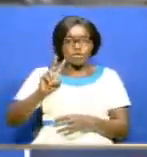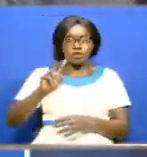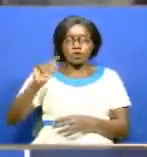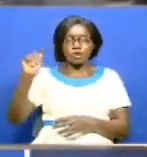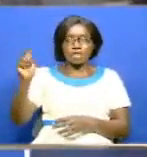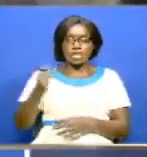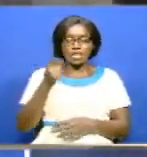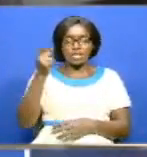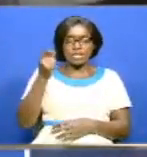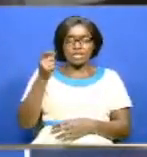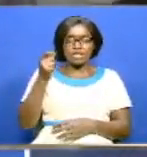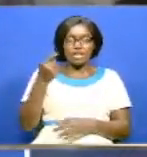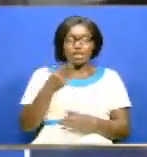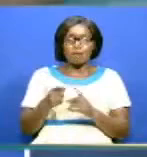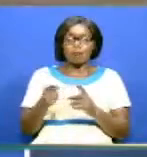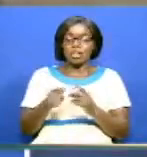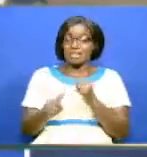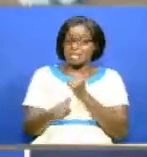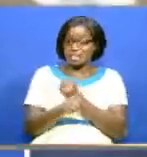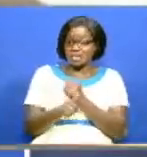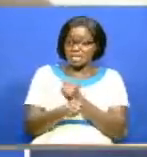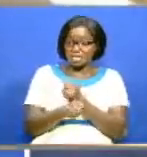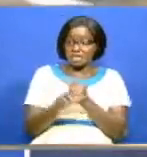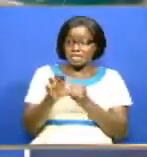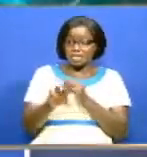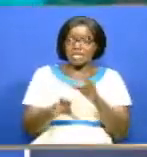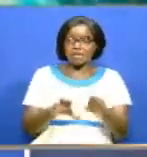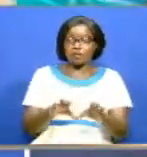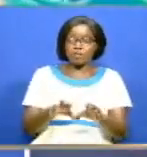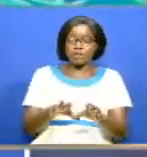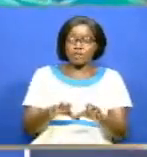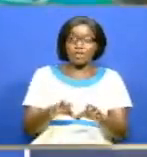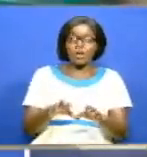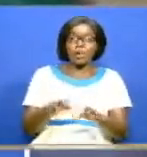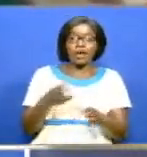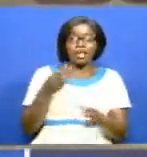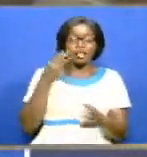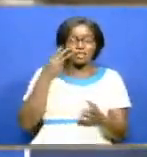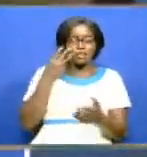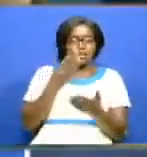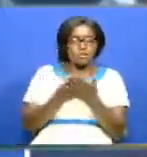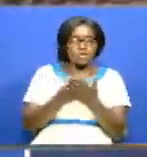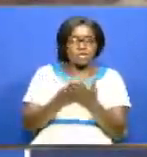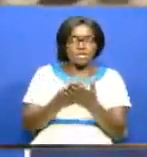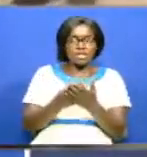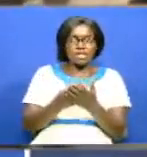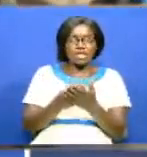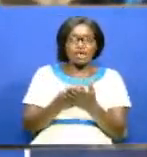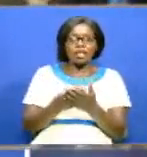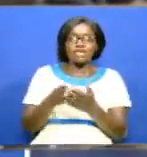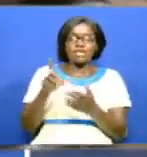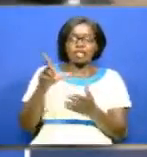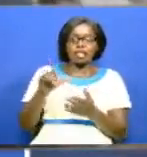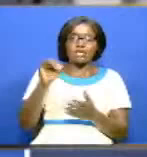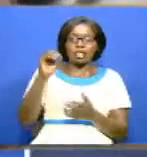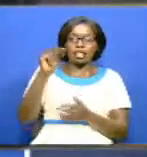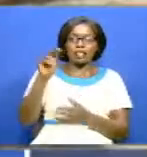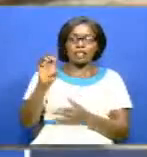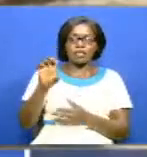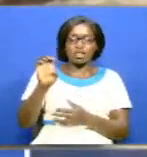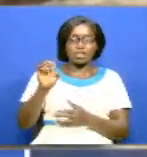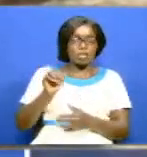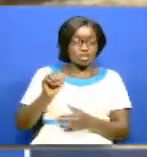iconic but threatened predators. Earlier, Balala witnessed the collaring of a lioness by KWS capture